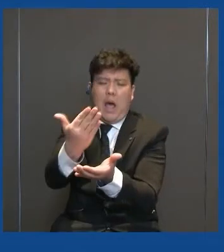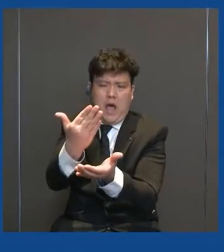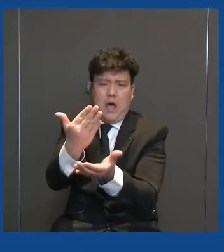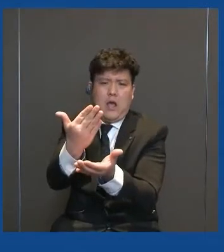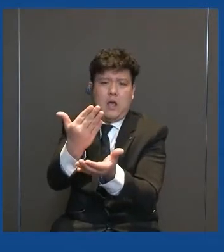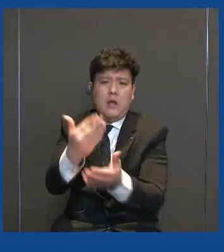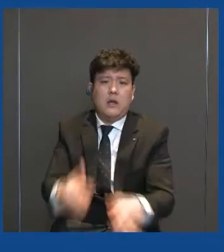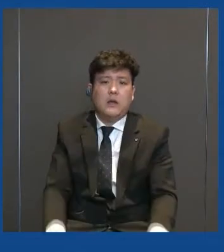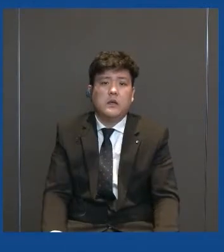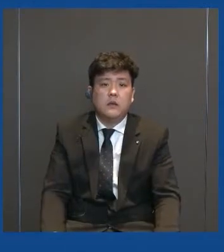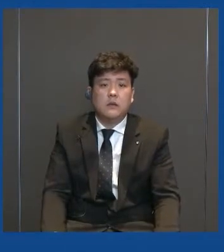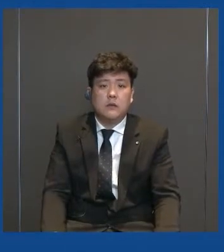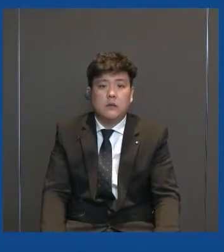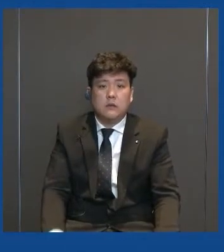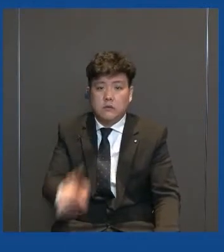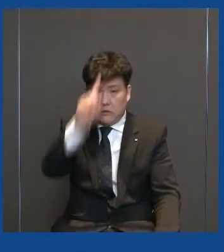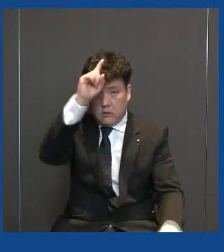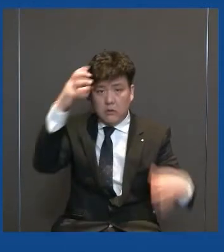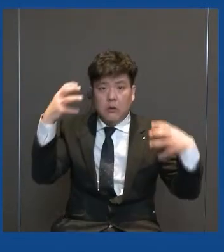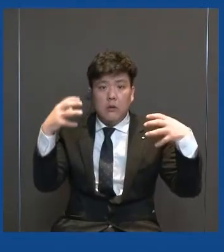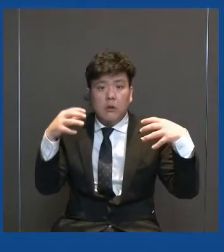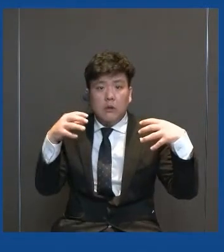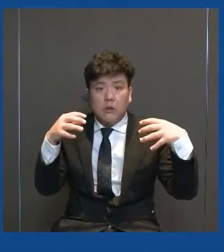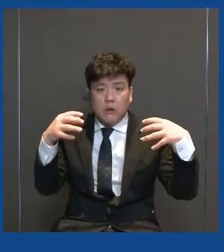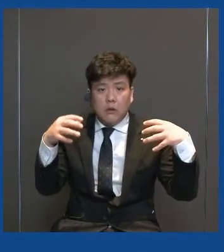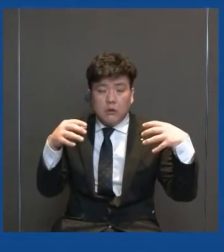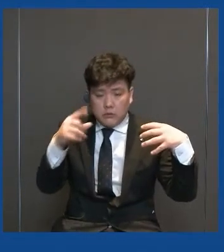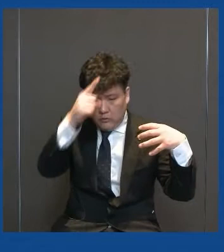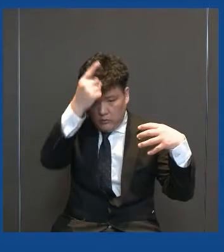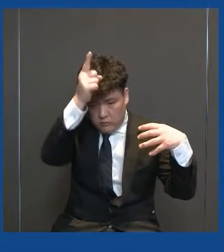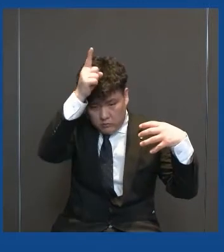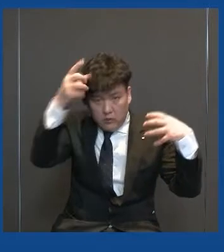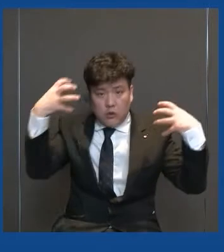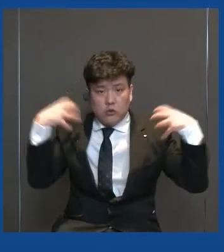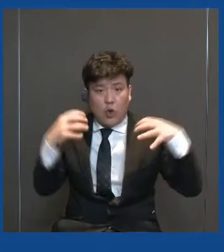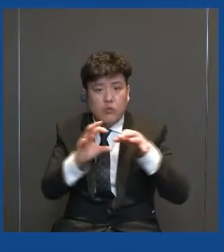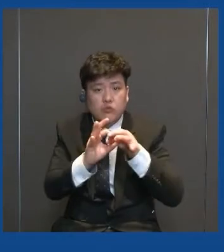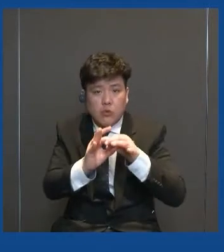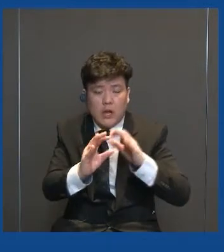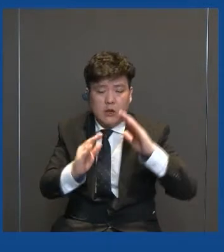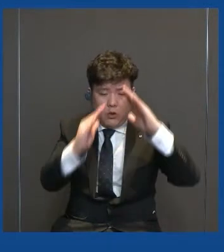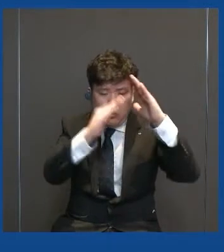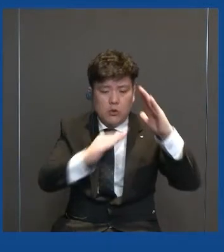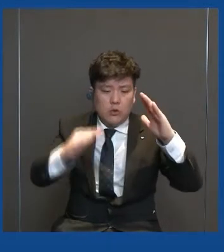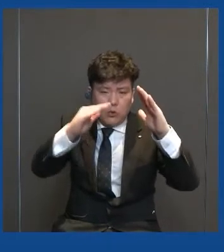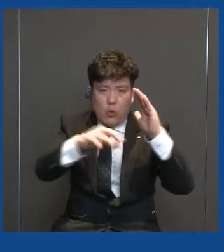people were advised to stay home and not see any families or friends.